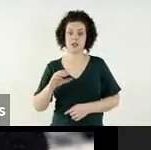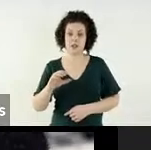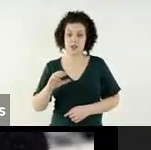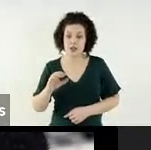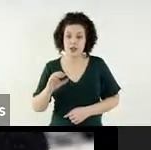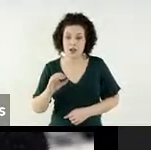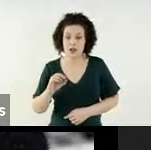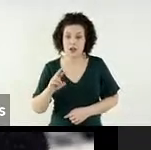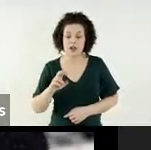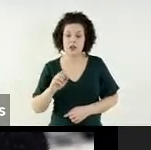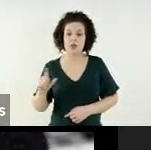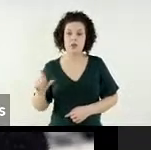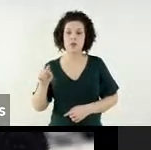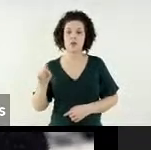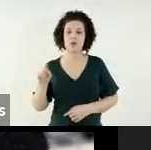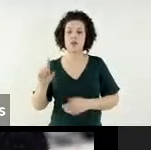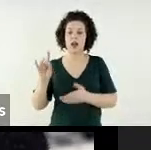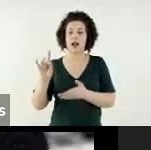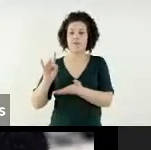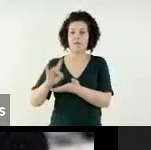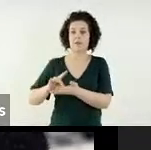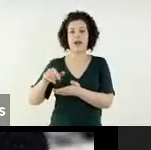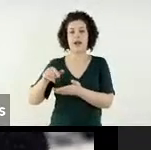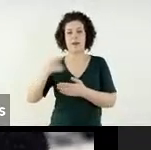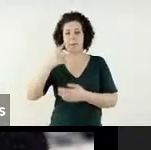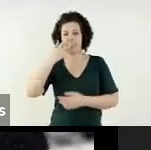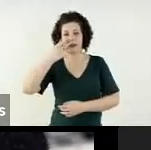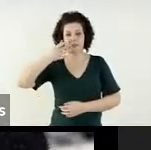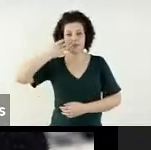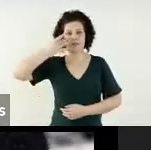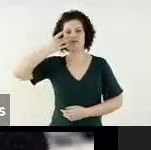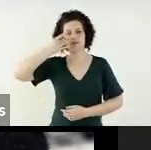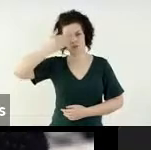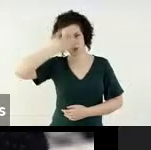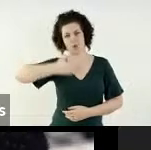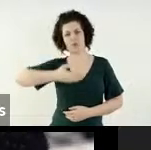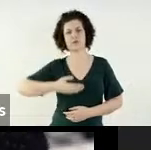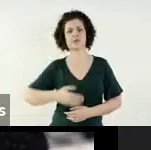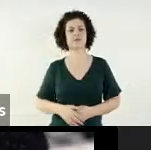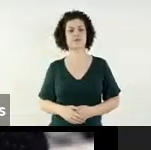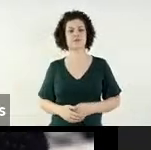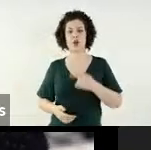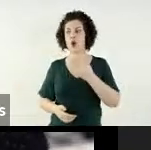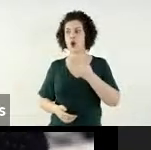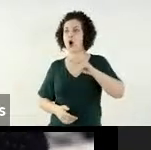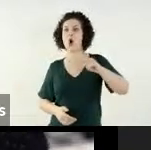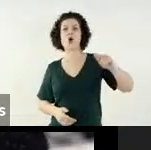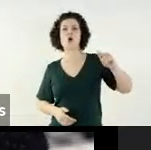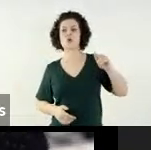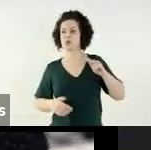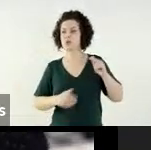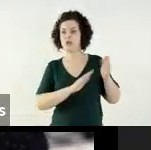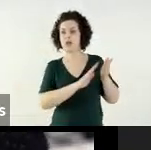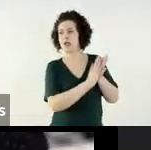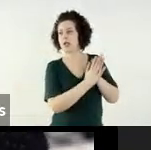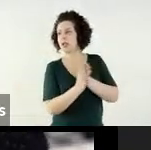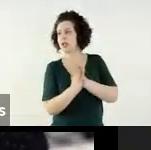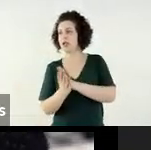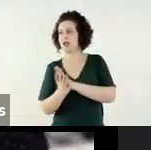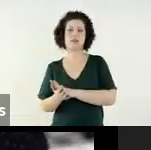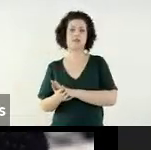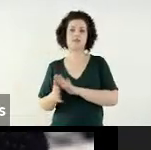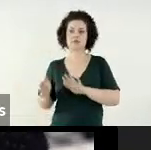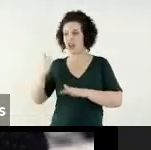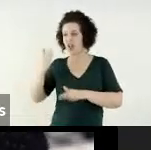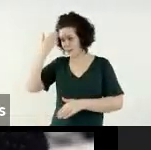said, because relatives and others destroyed the evidence of lesbian lives, and because many photographers